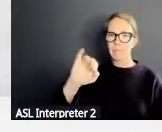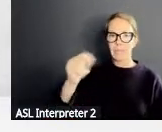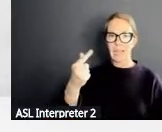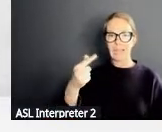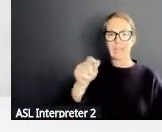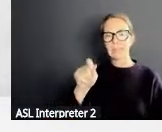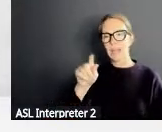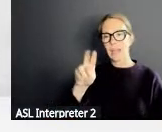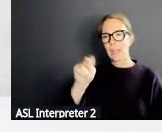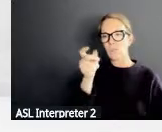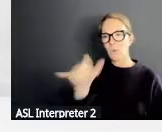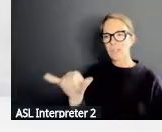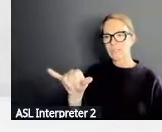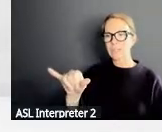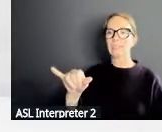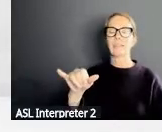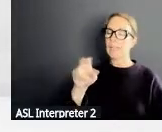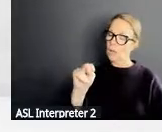26DCP044R_DL@planning.nyc.gov.